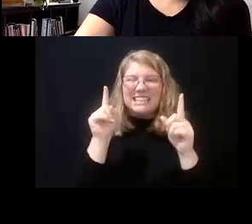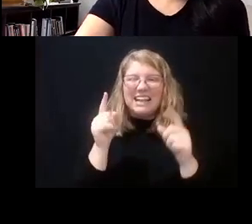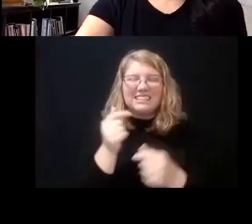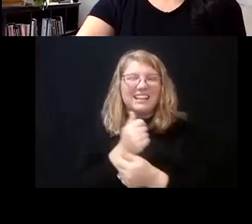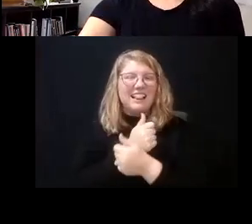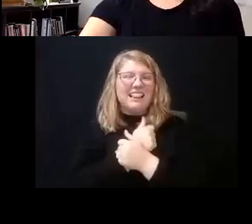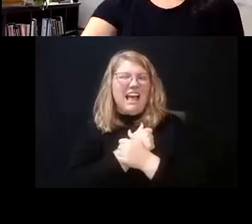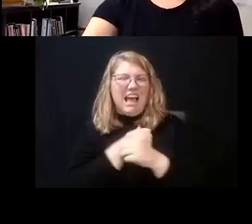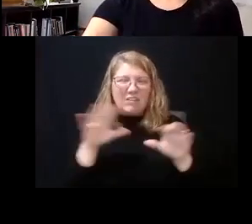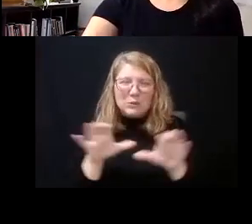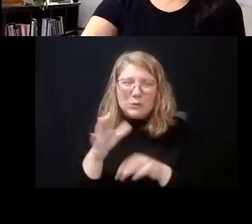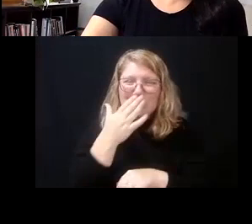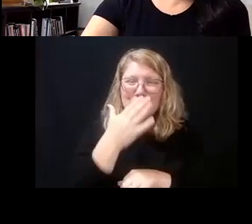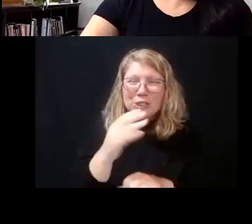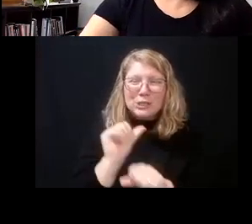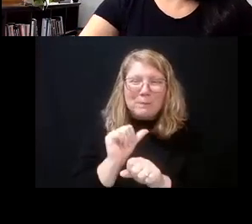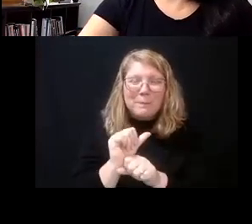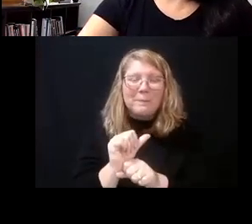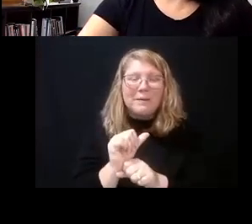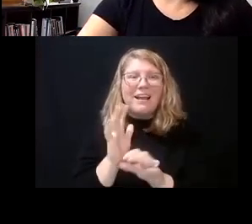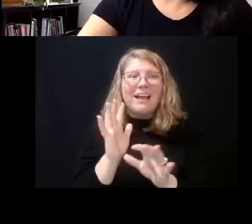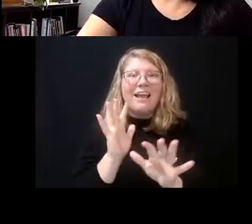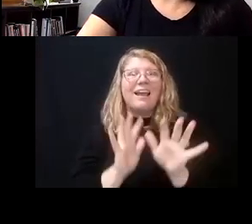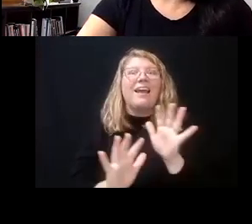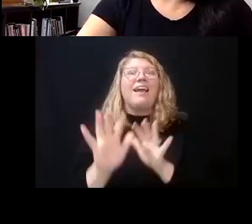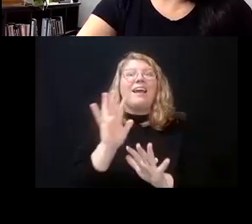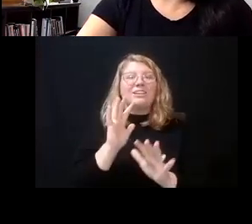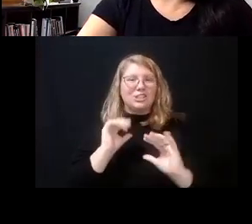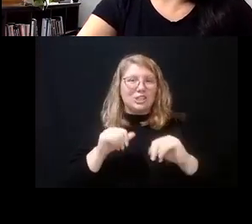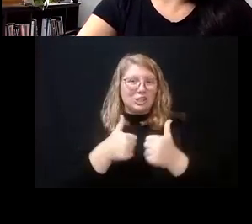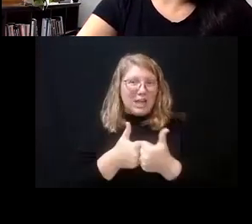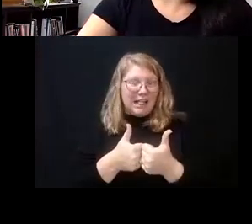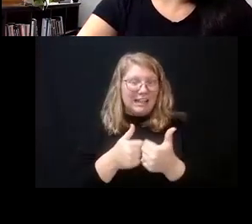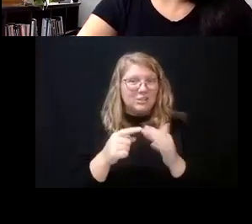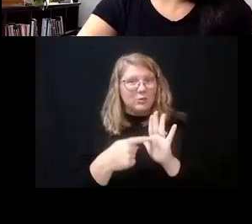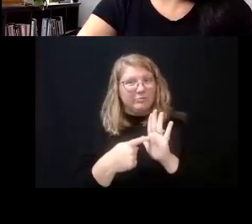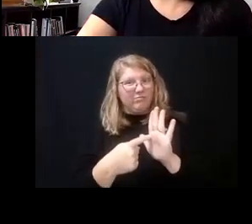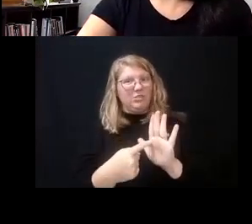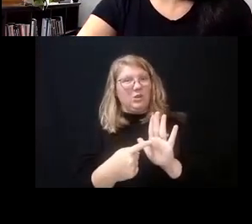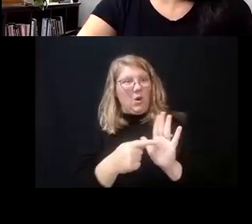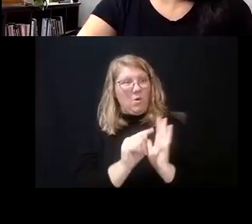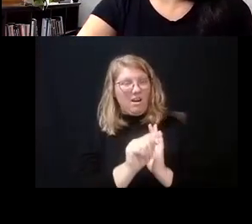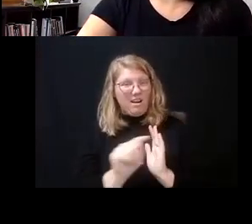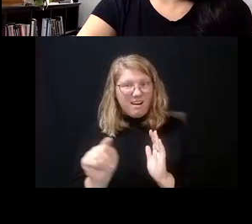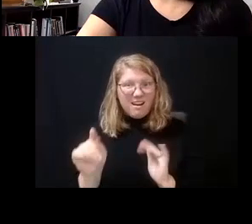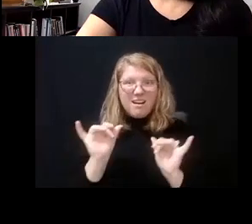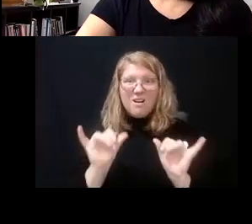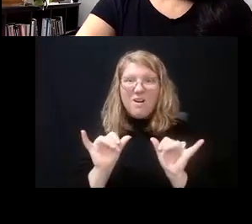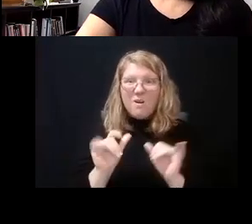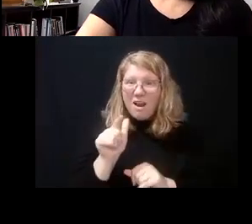do. And and it can be challenging to kind of point out this area where everyone is struggling